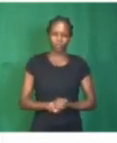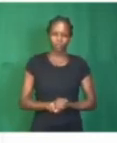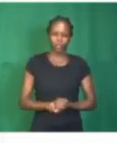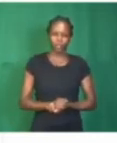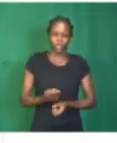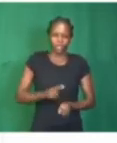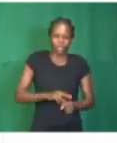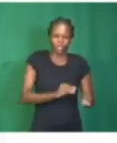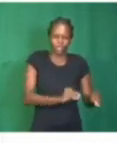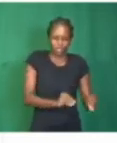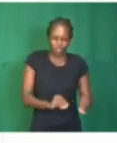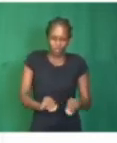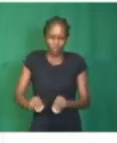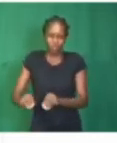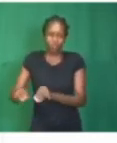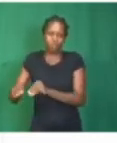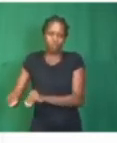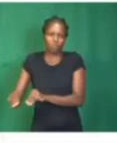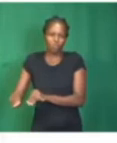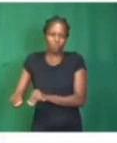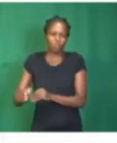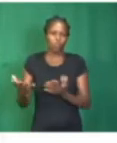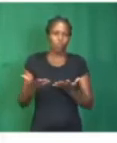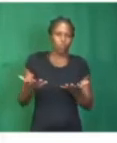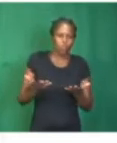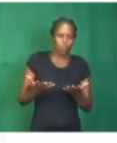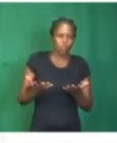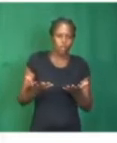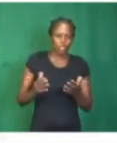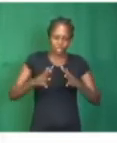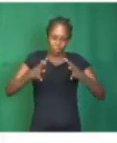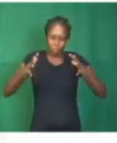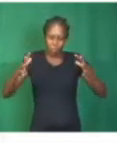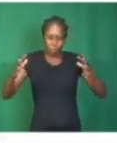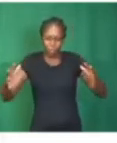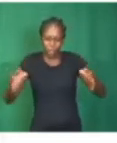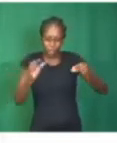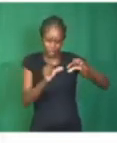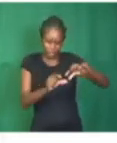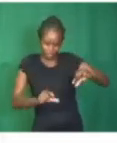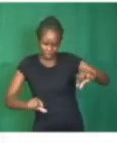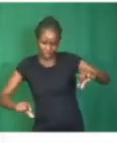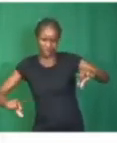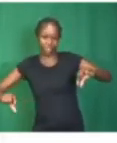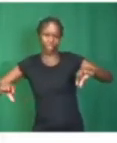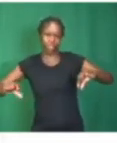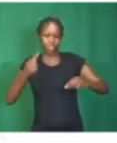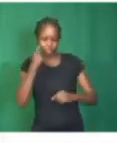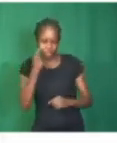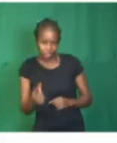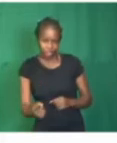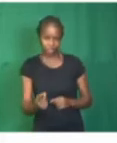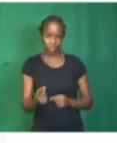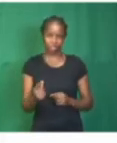the food will be moved to the next station, which is the large intestine. As you can see in the diagram, the